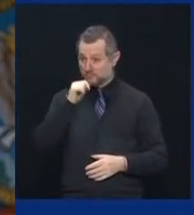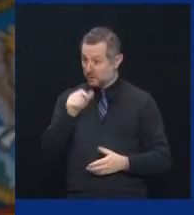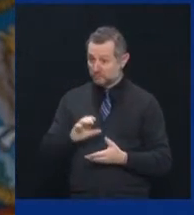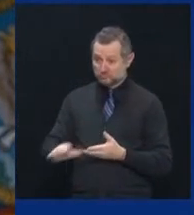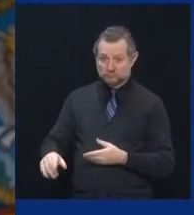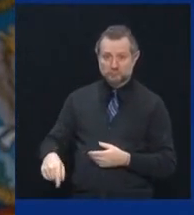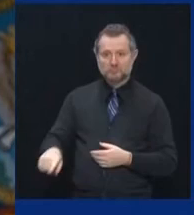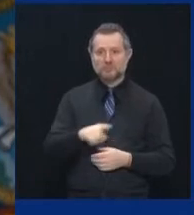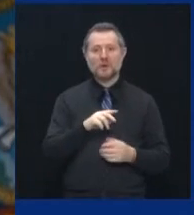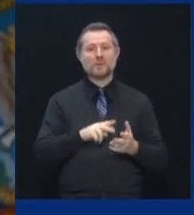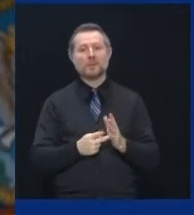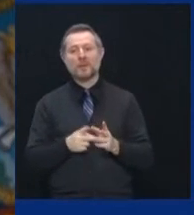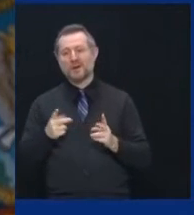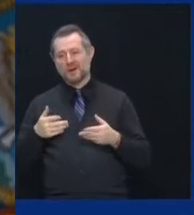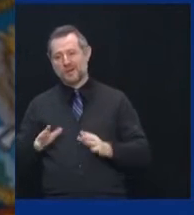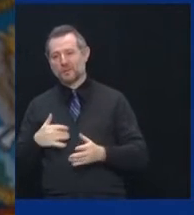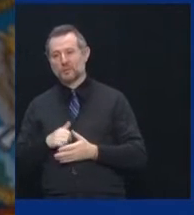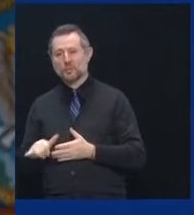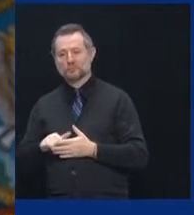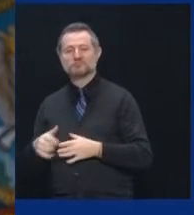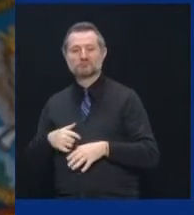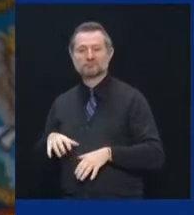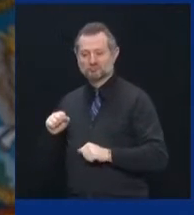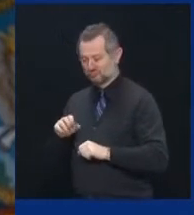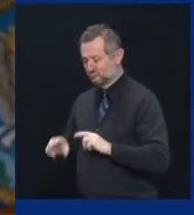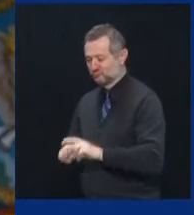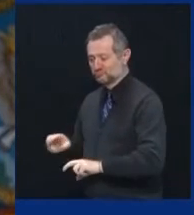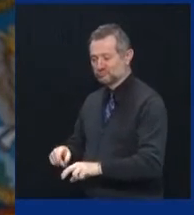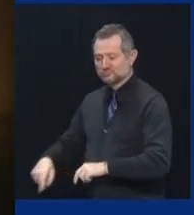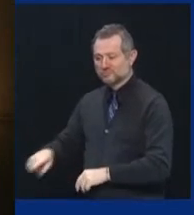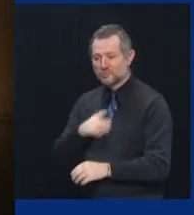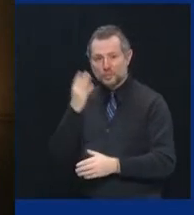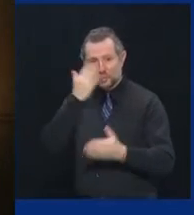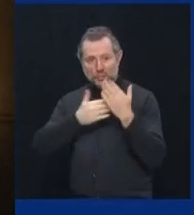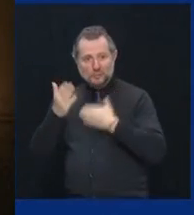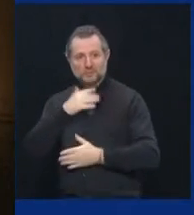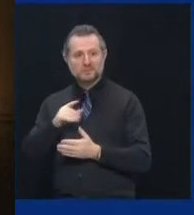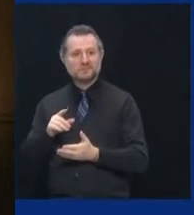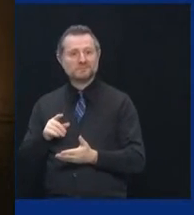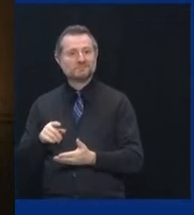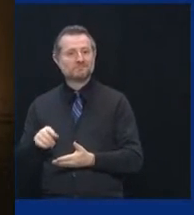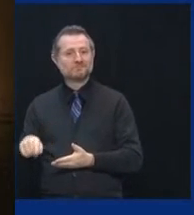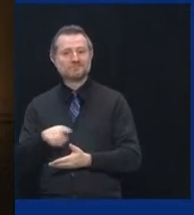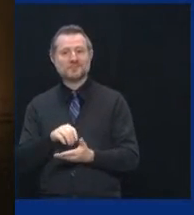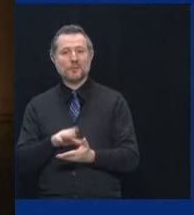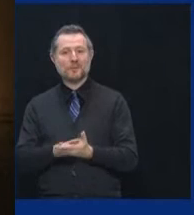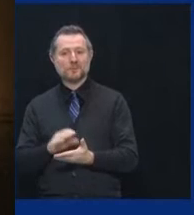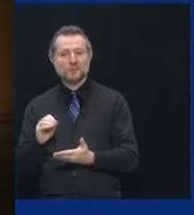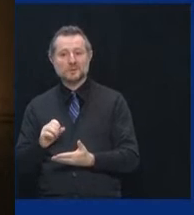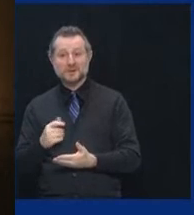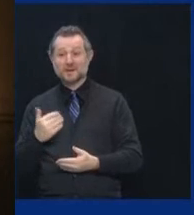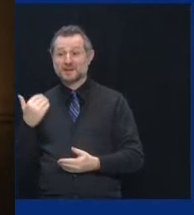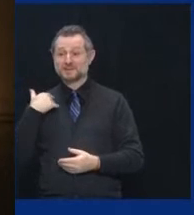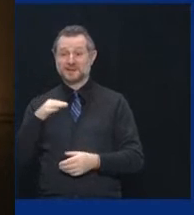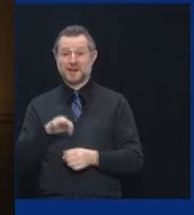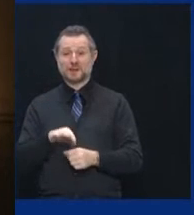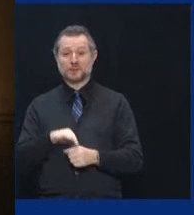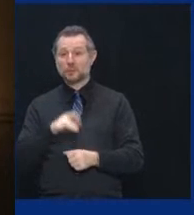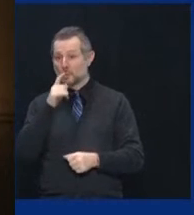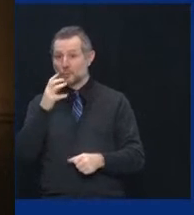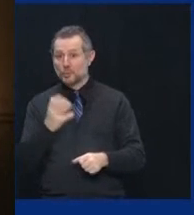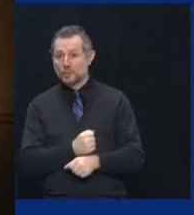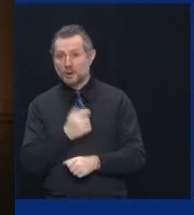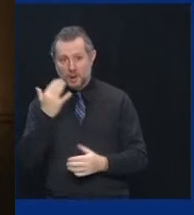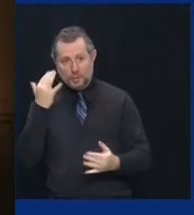allow New York State to do it. We have seen elections determined weeks after Election Day. This